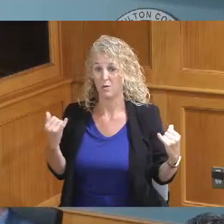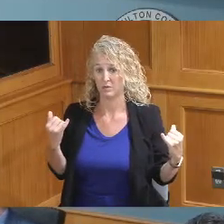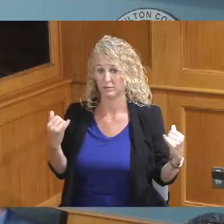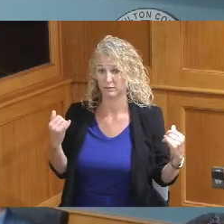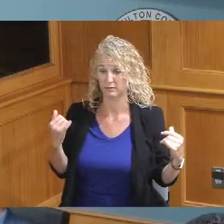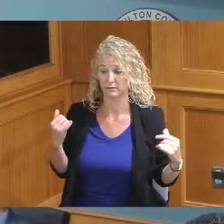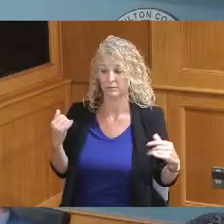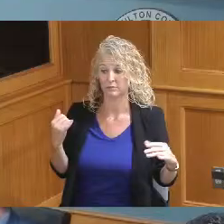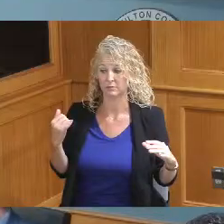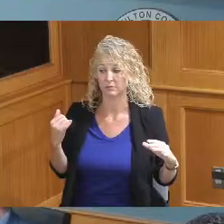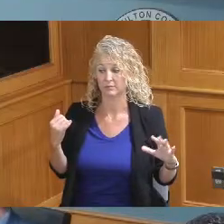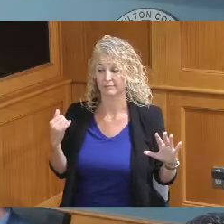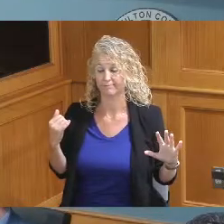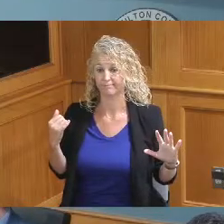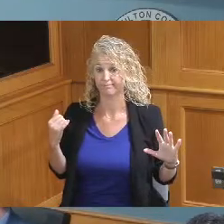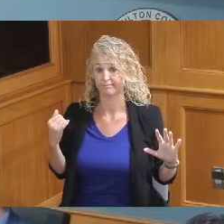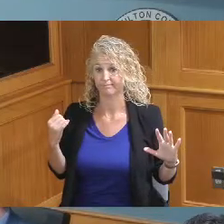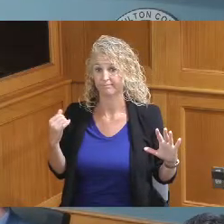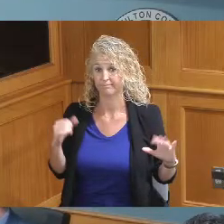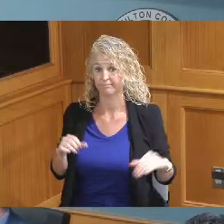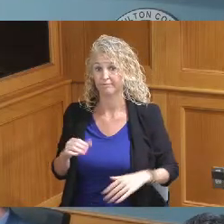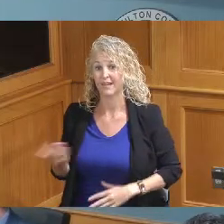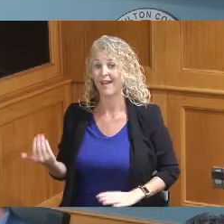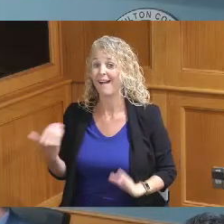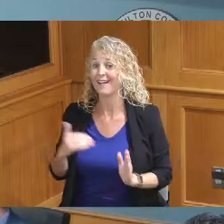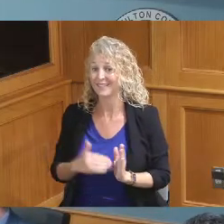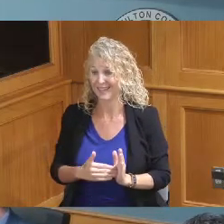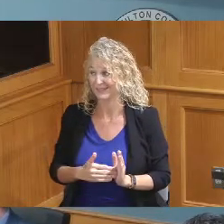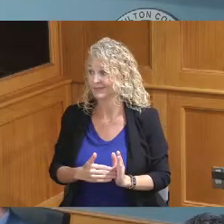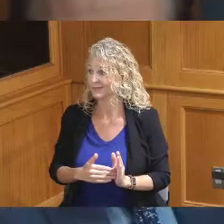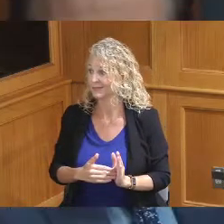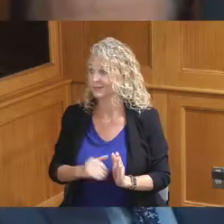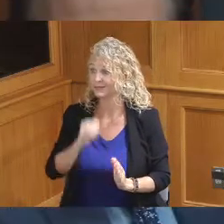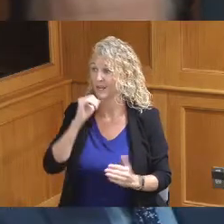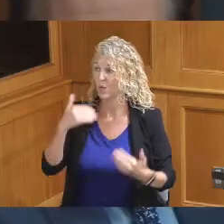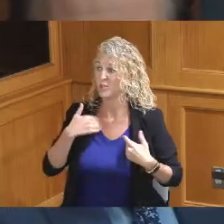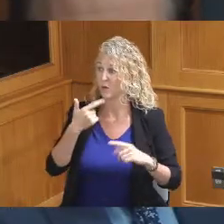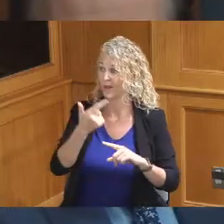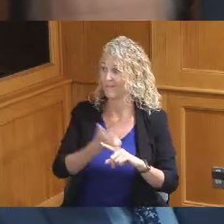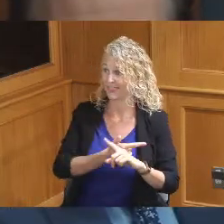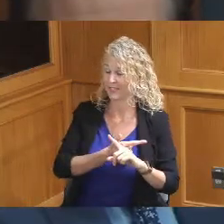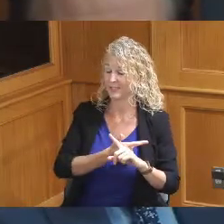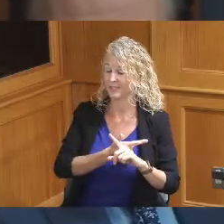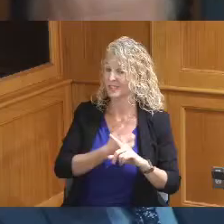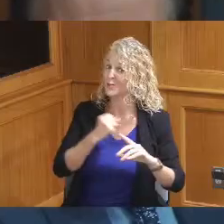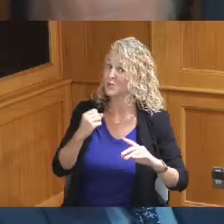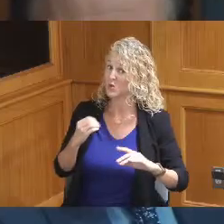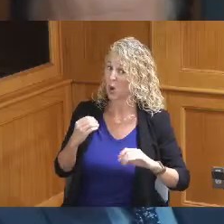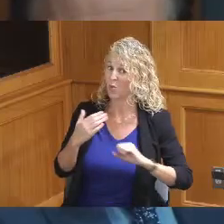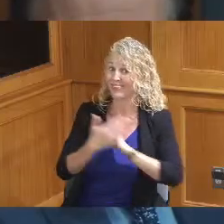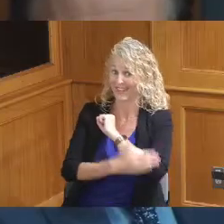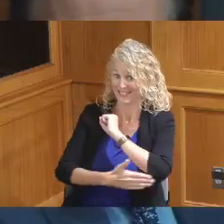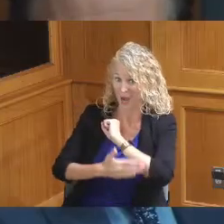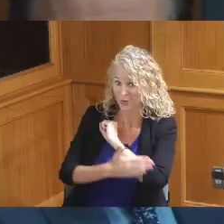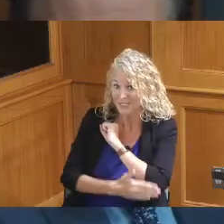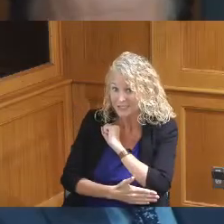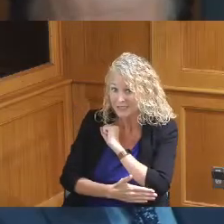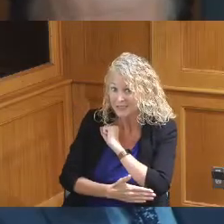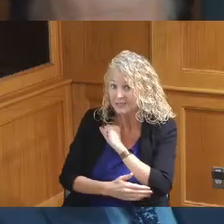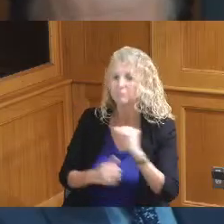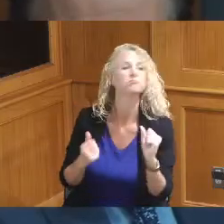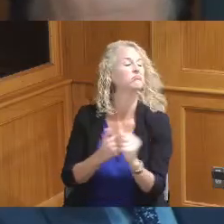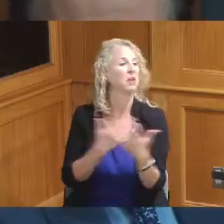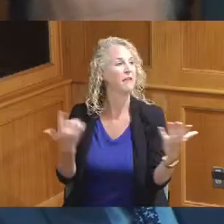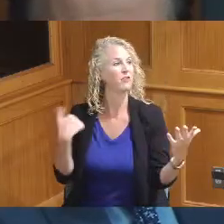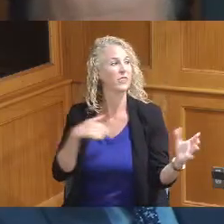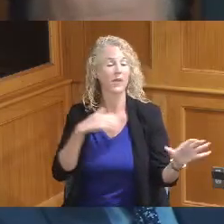here, which gets me, we don't have a lease, and it just seems like when it comes to the county, everything we do, we